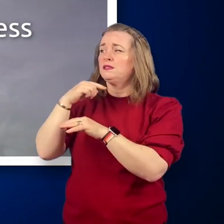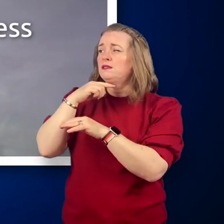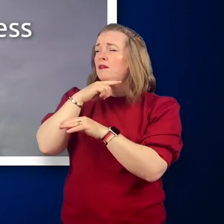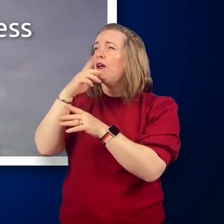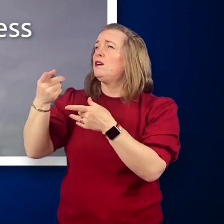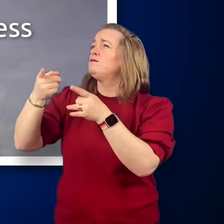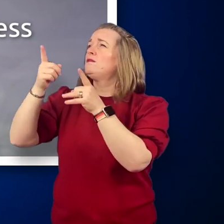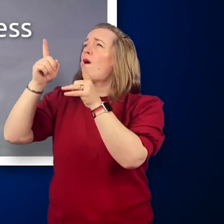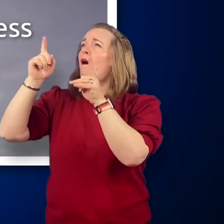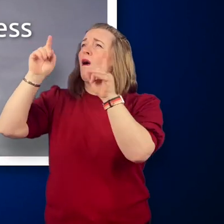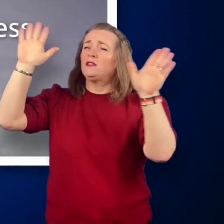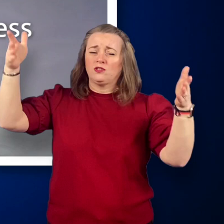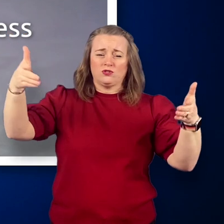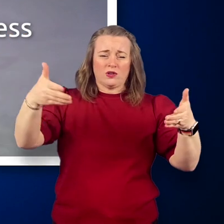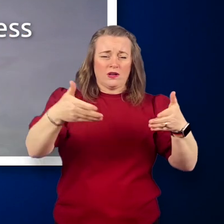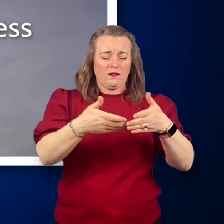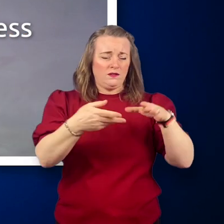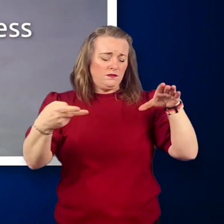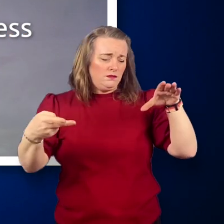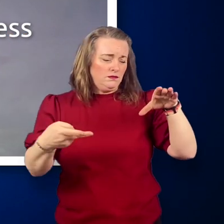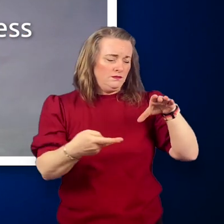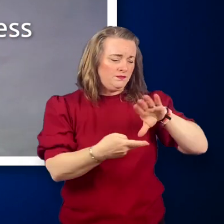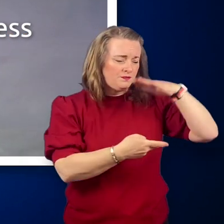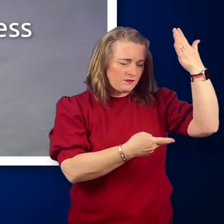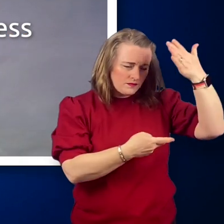Son of God was laid in